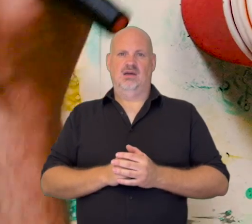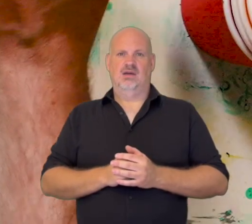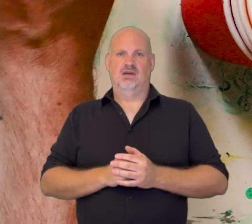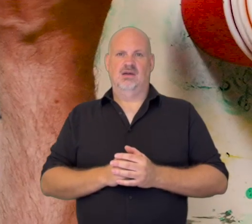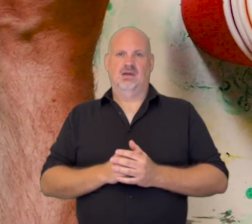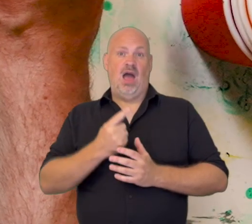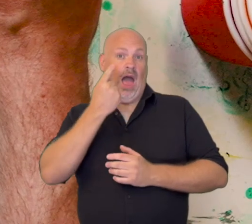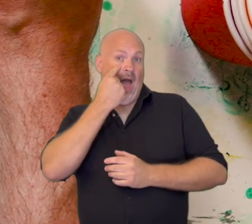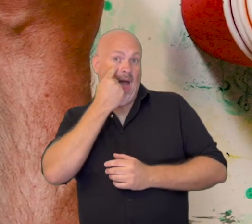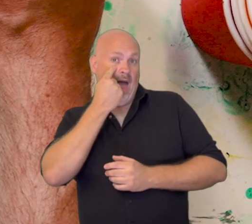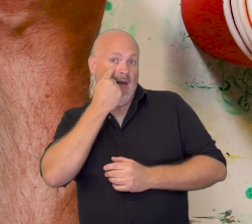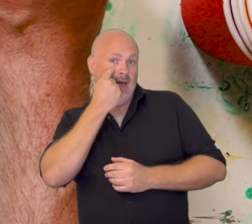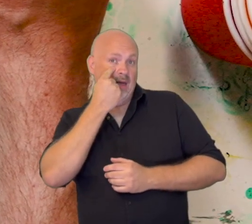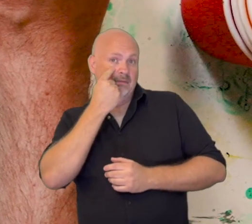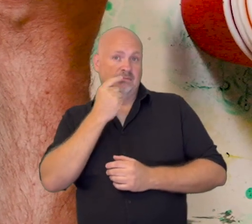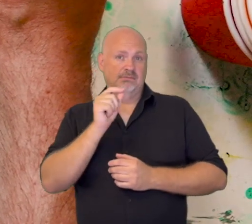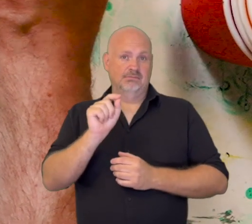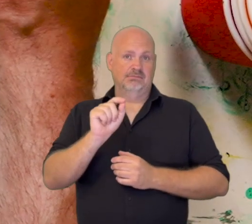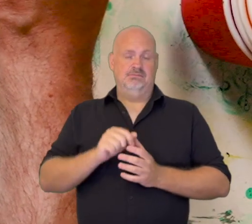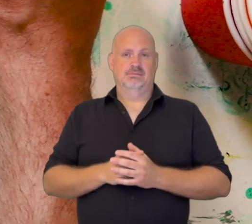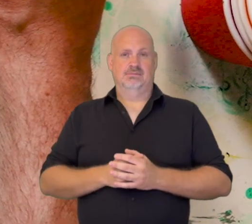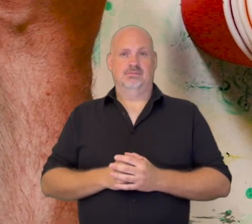Let's do an eye somewhere.